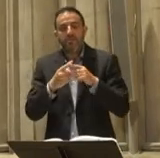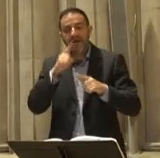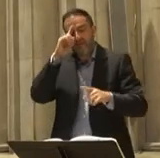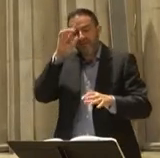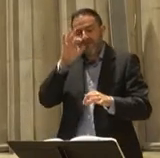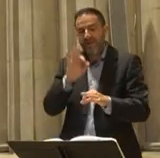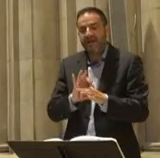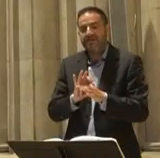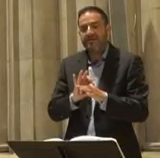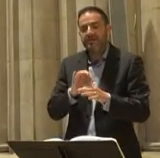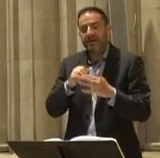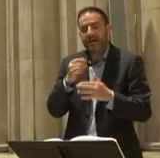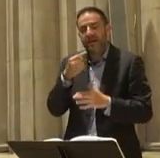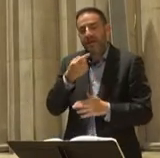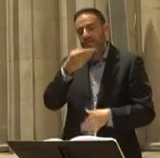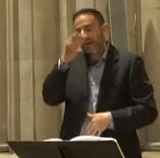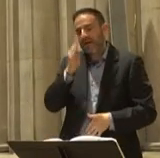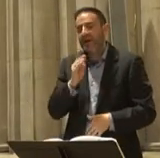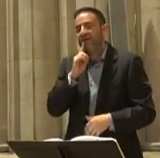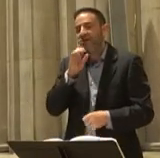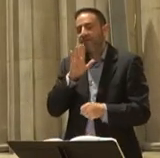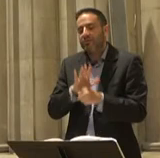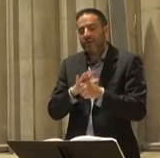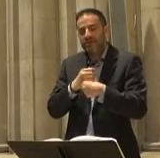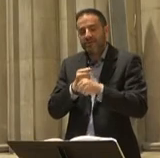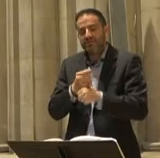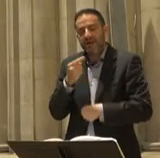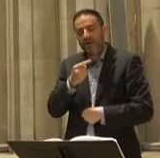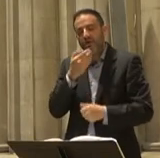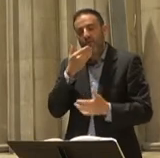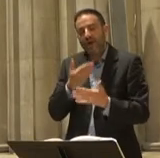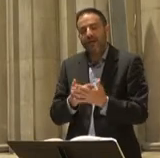she had in him and God's promises had made her well.